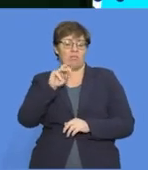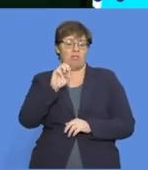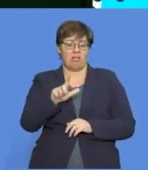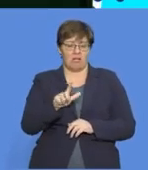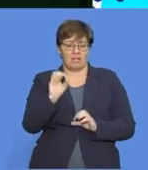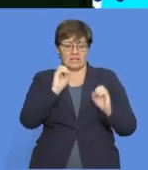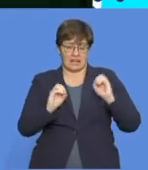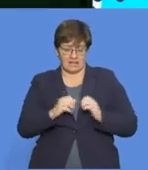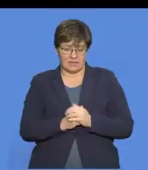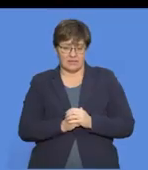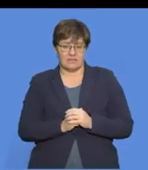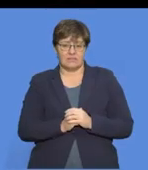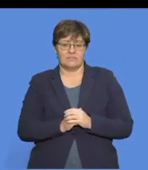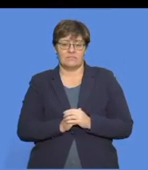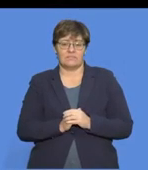at.